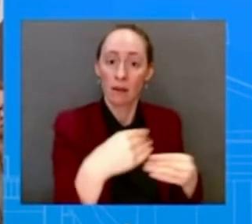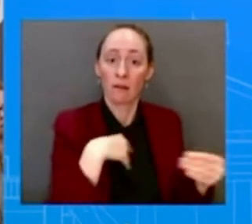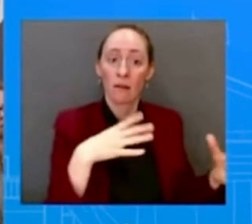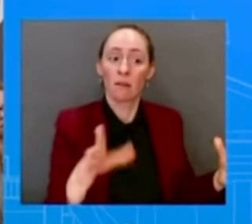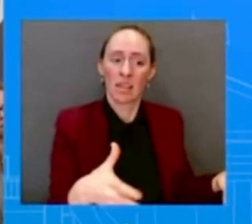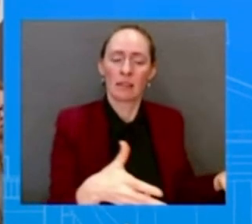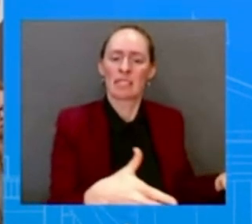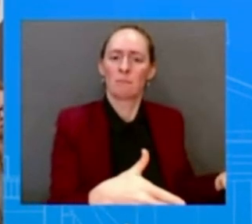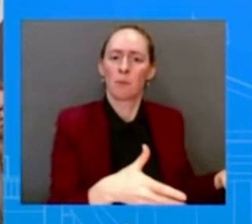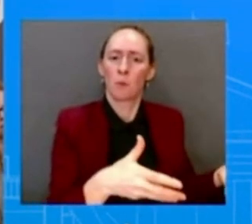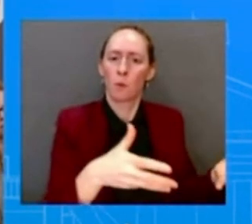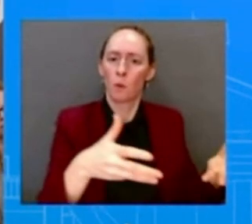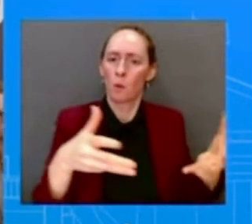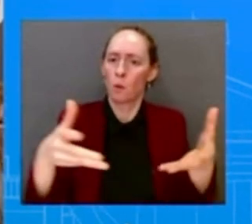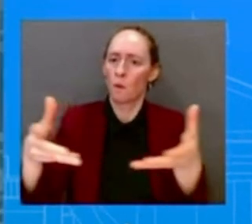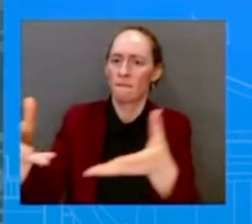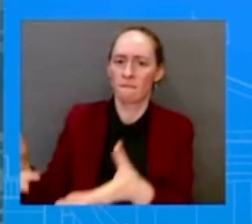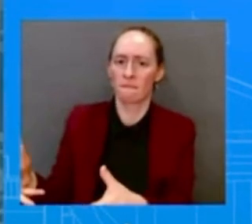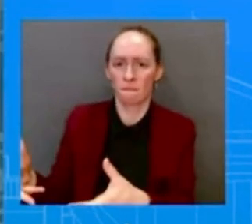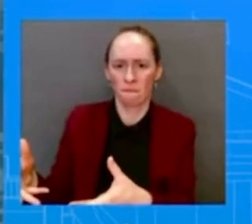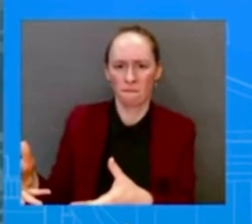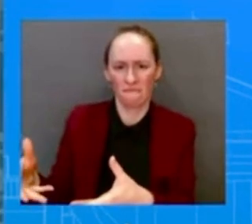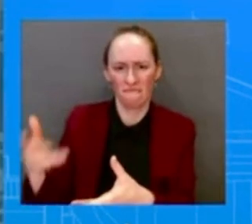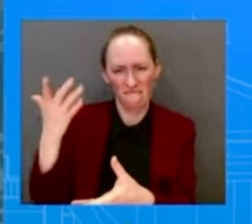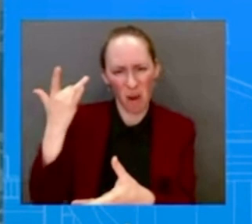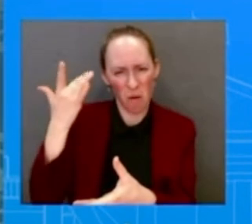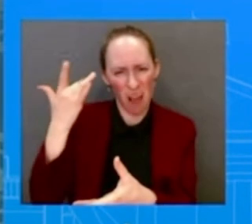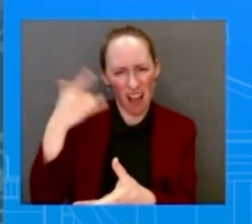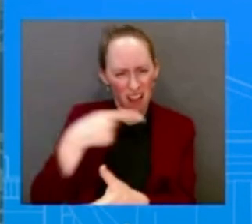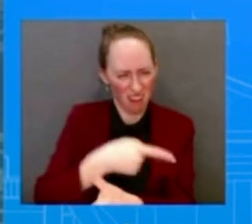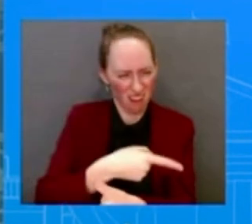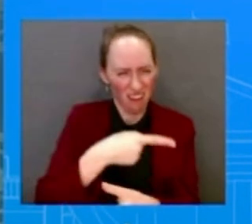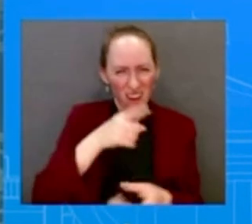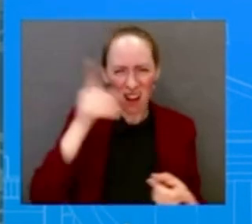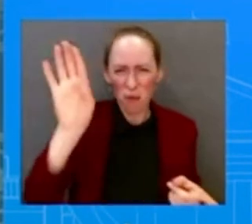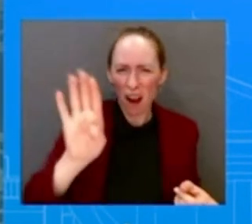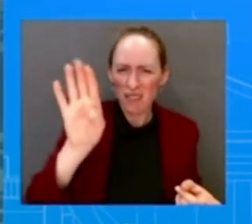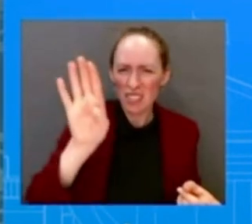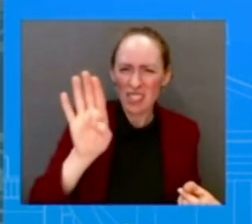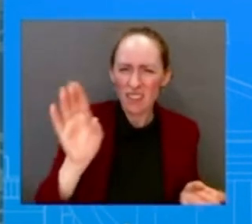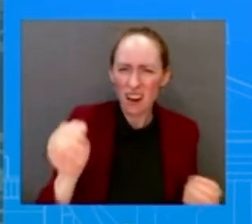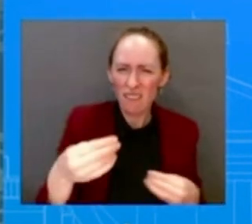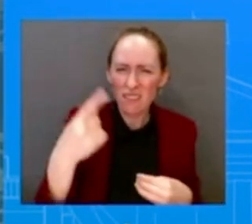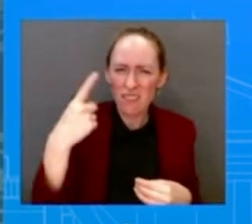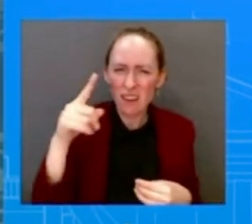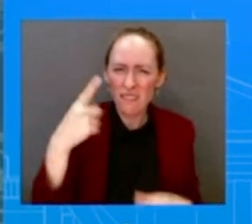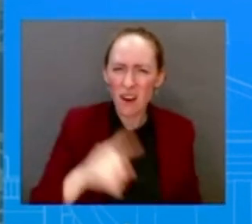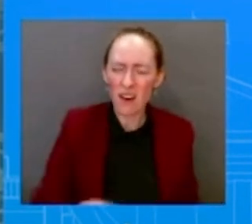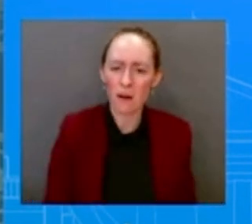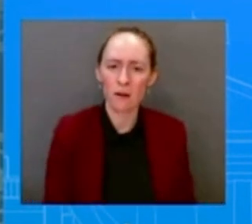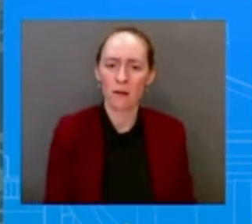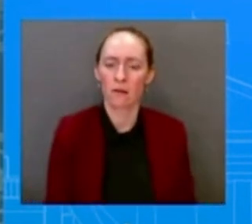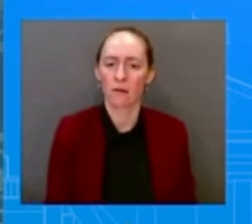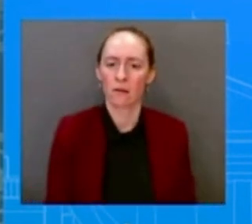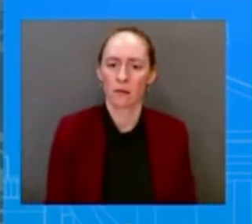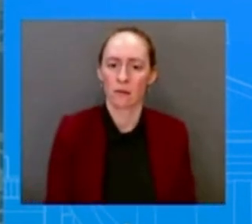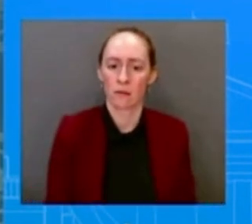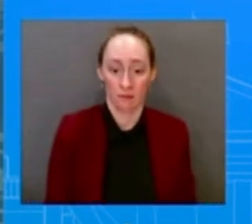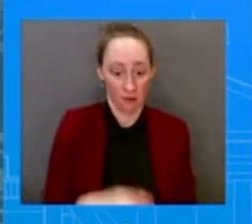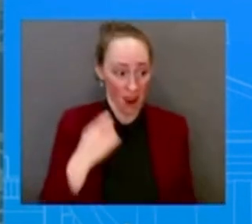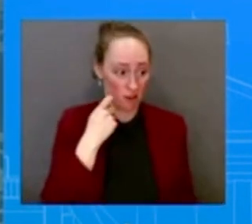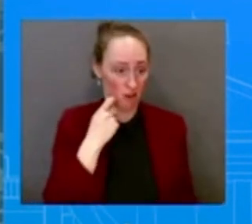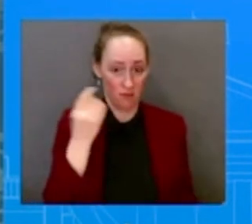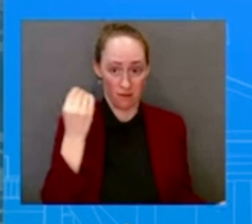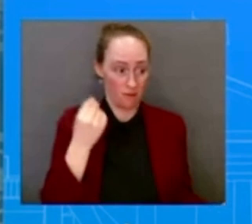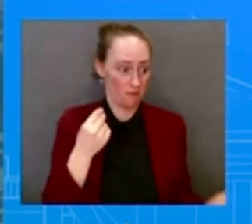Boston office and how this relates to Well, as you just mentioned, it just broke, or the report just came out while we were in the middle of a briefing, so I can't speak to it from here